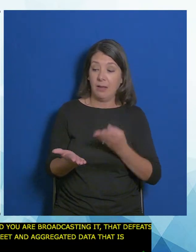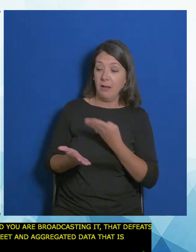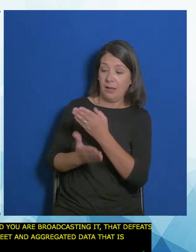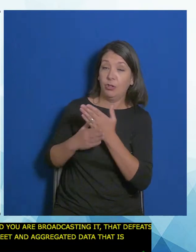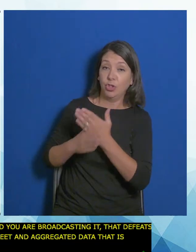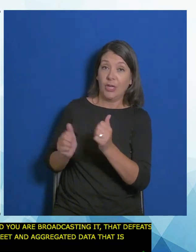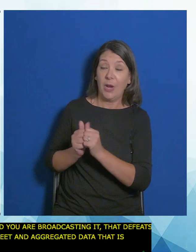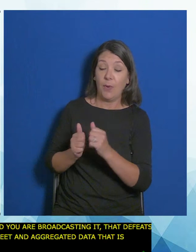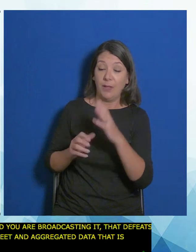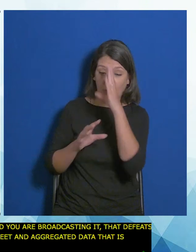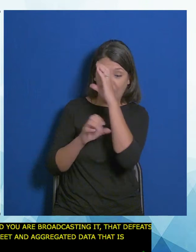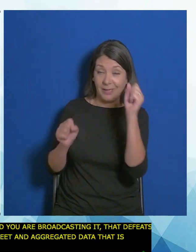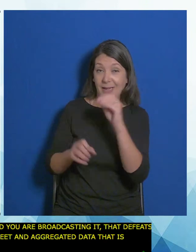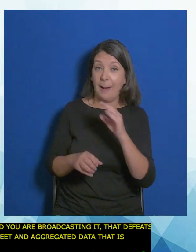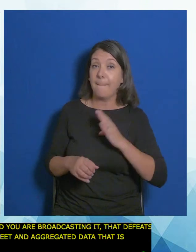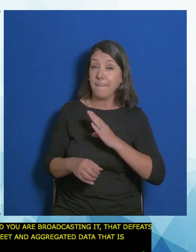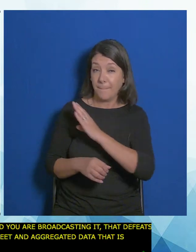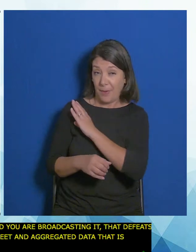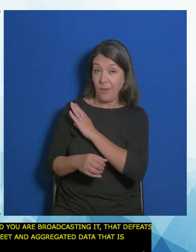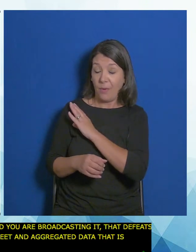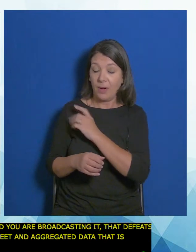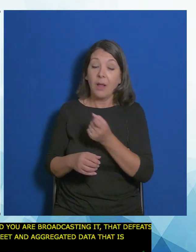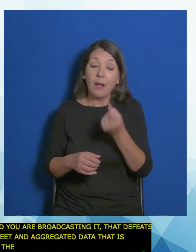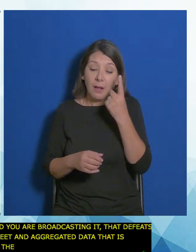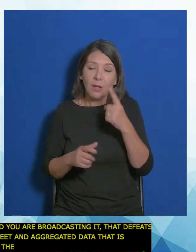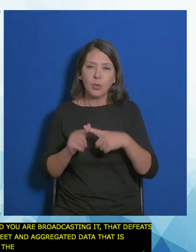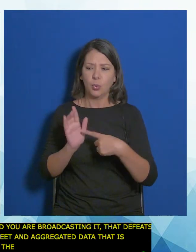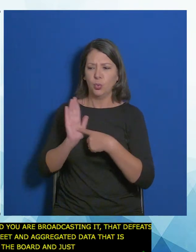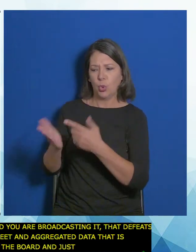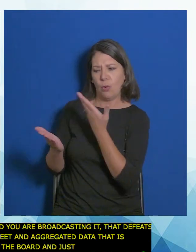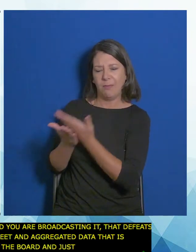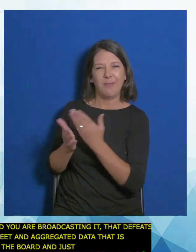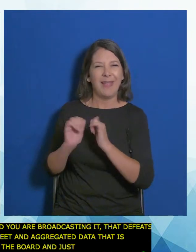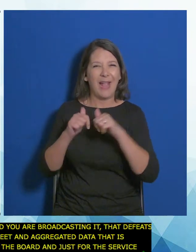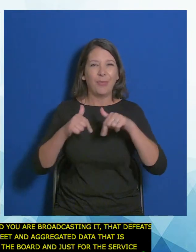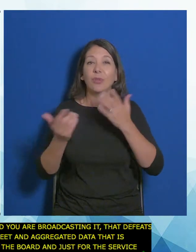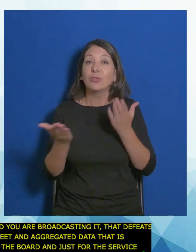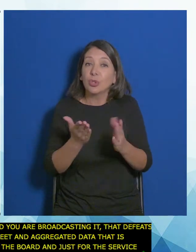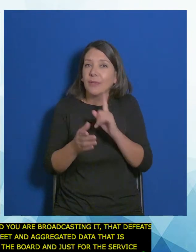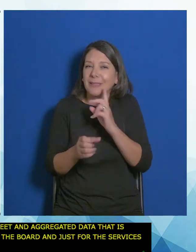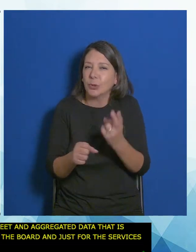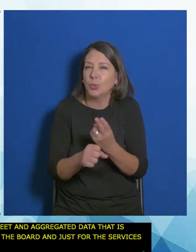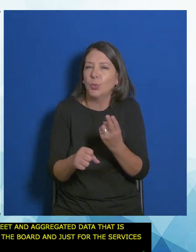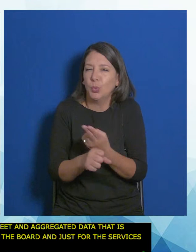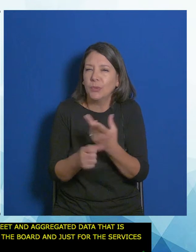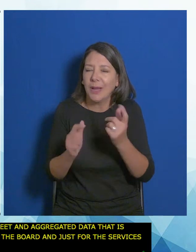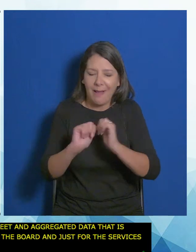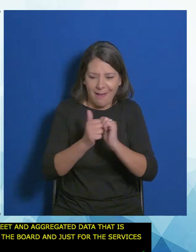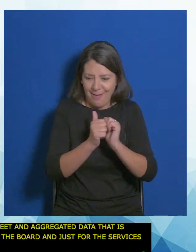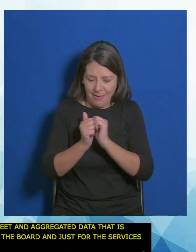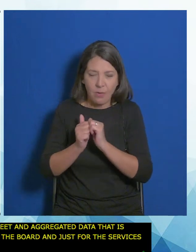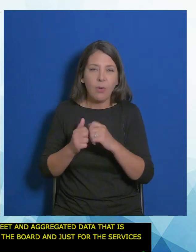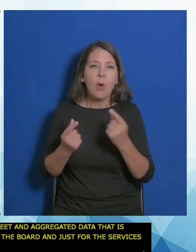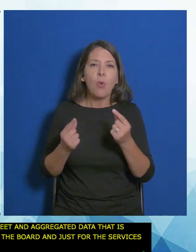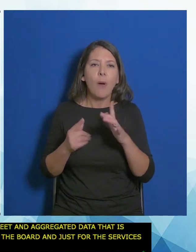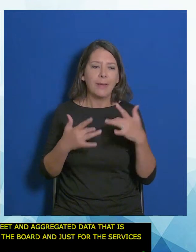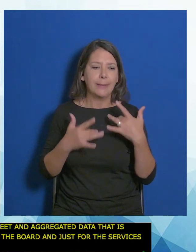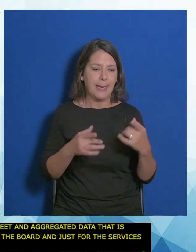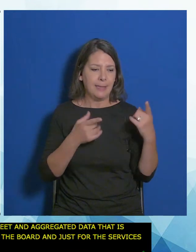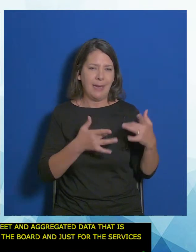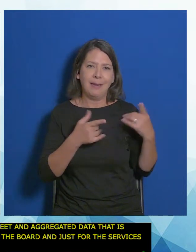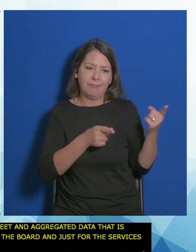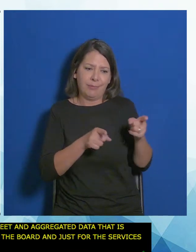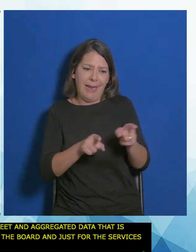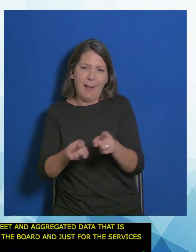for the purpose of seeing how the services are being utilized, and then again, what trends or opportunities there are